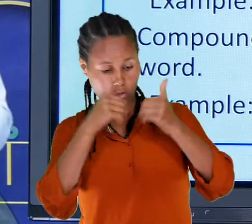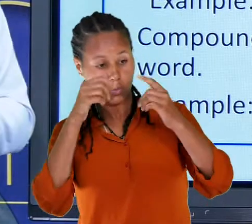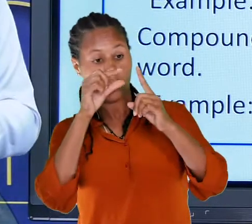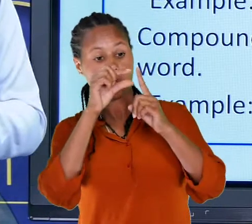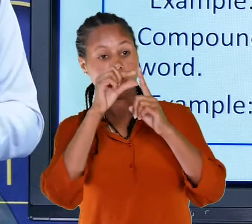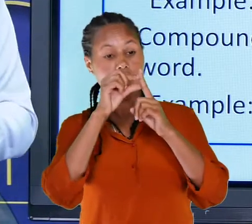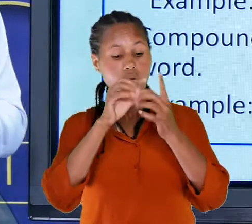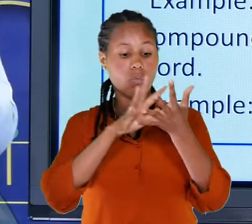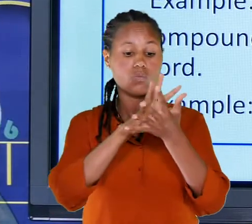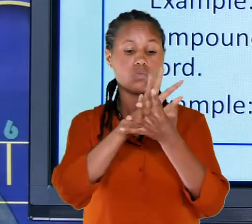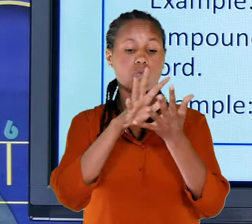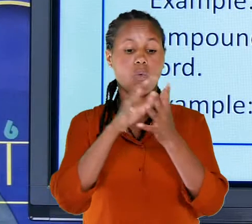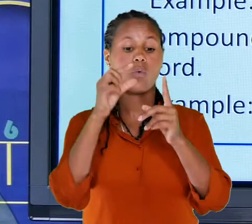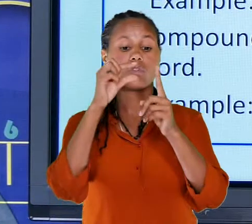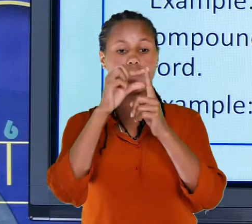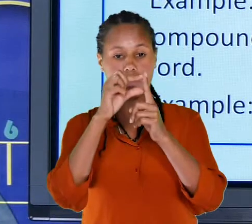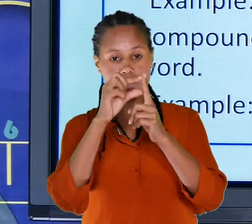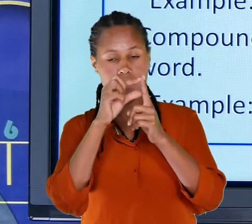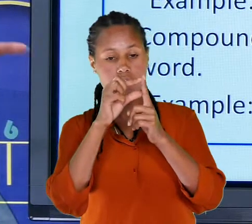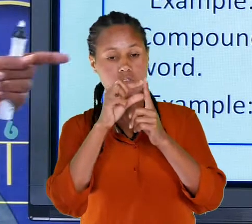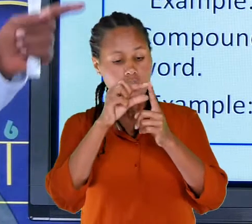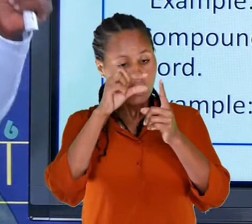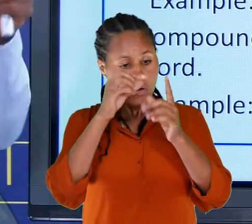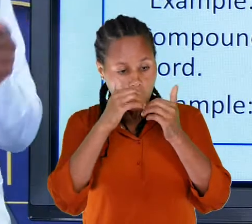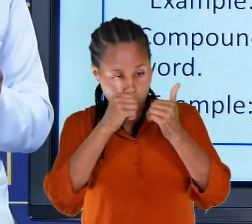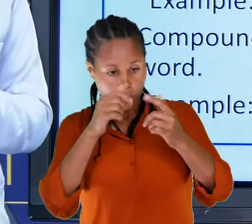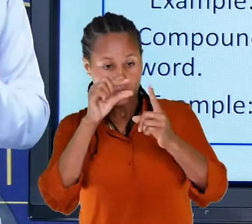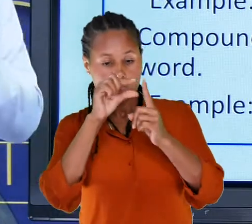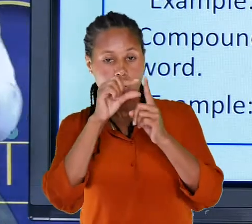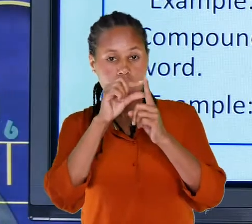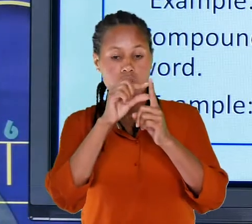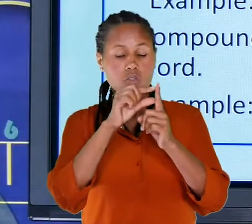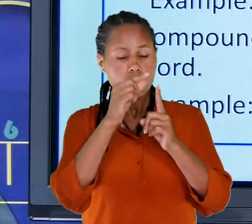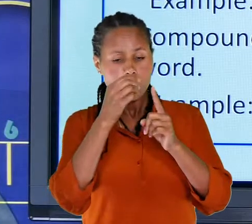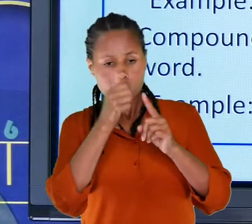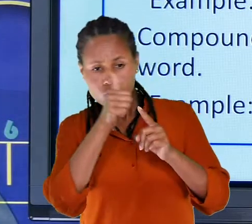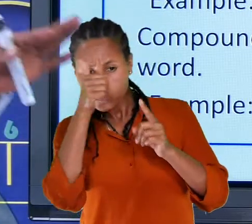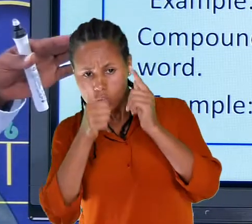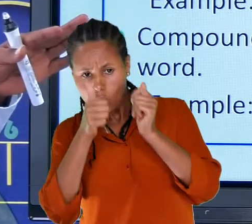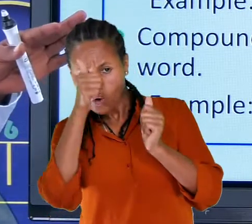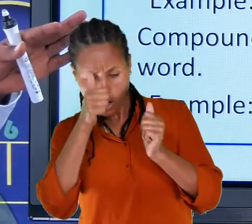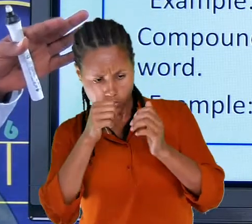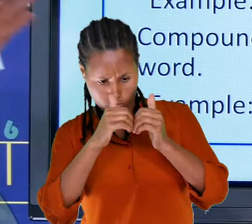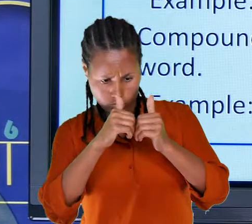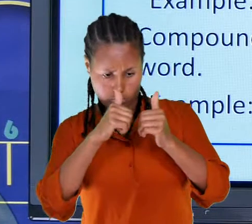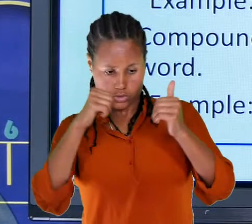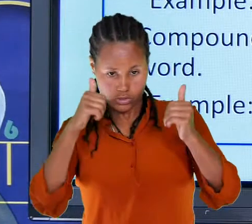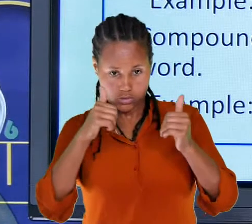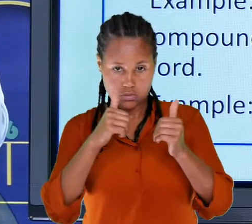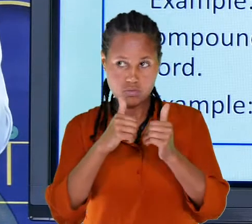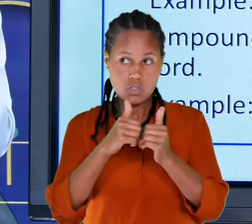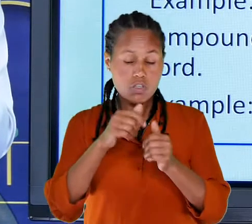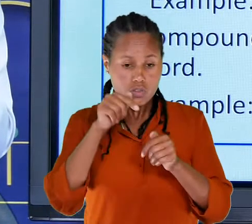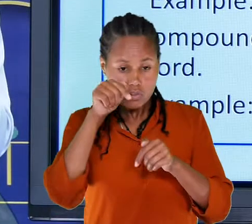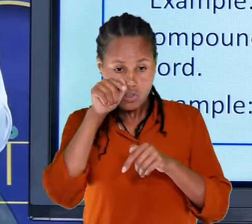compound words. Separate words are the words which we read separately, and